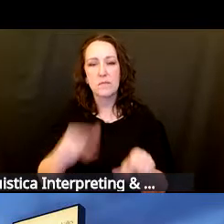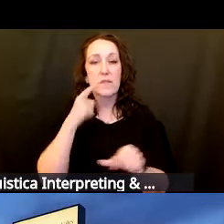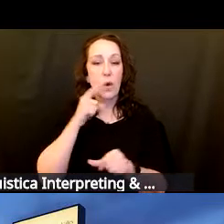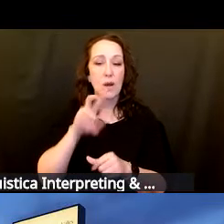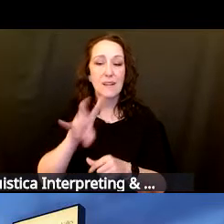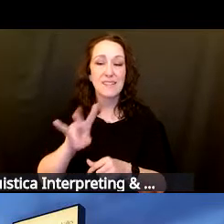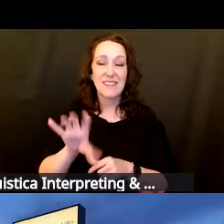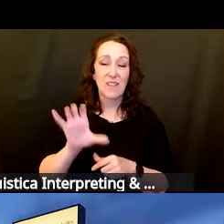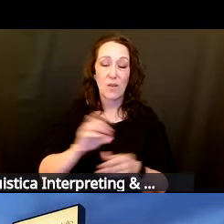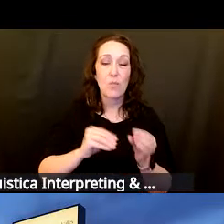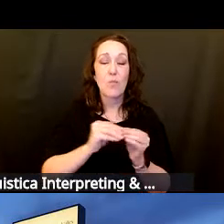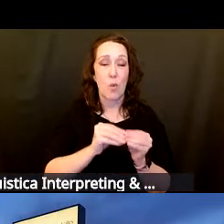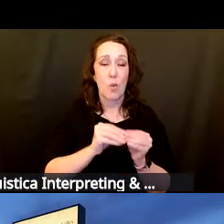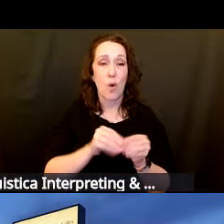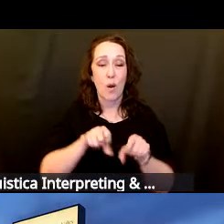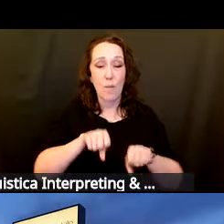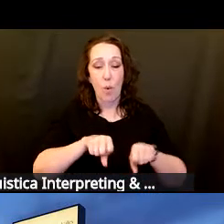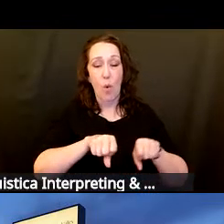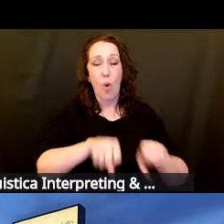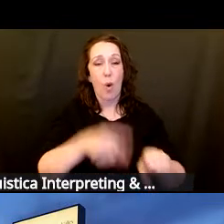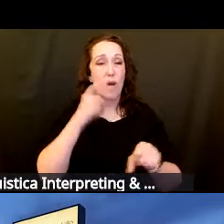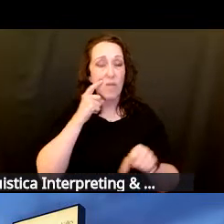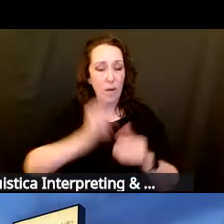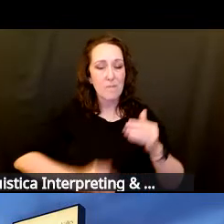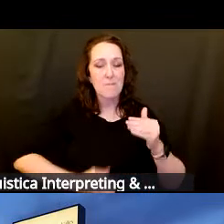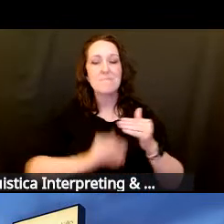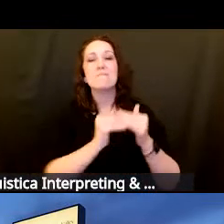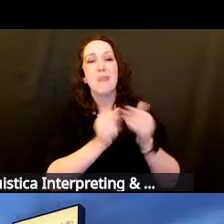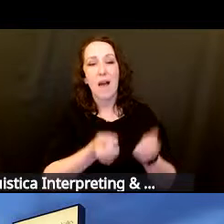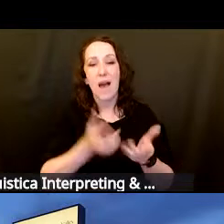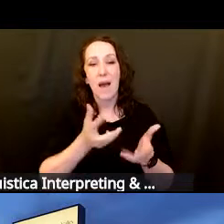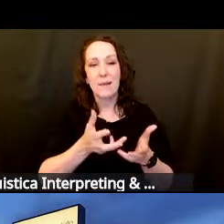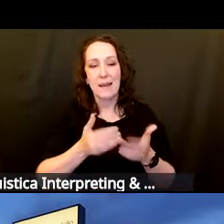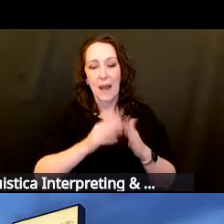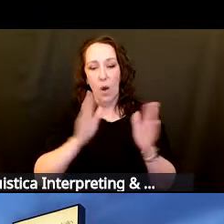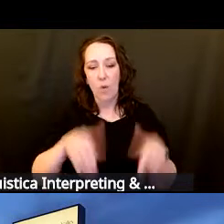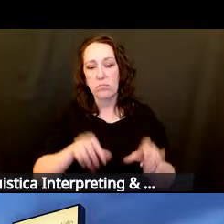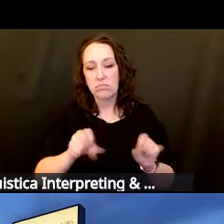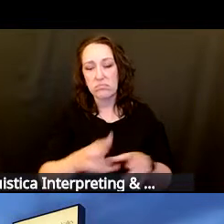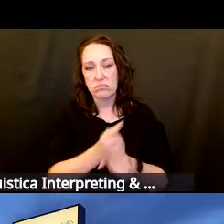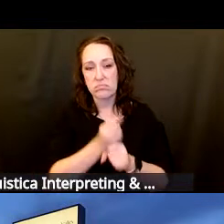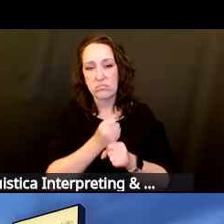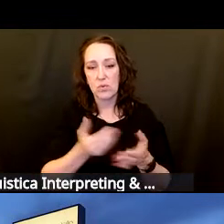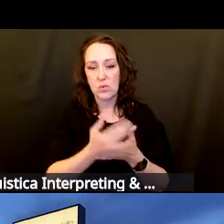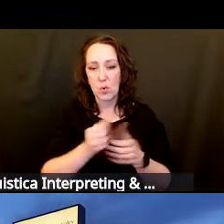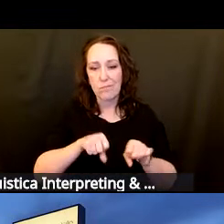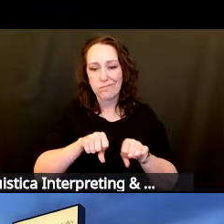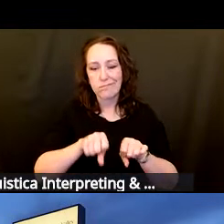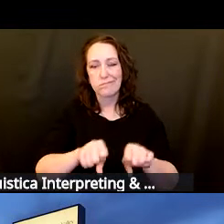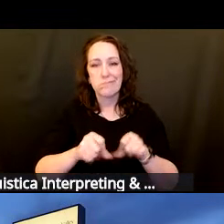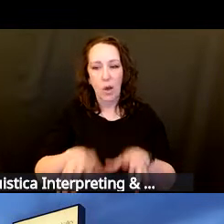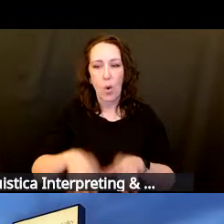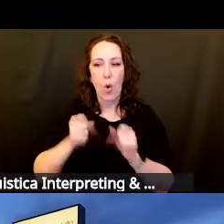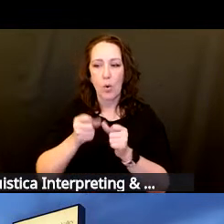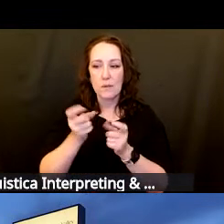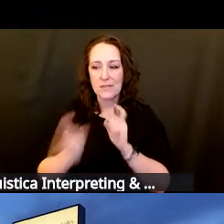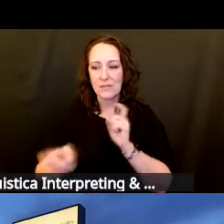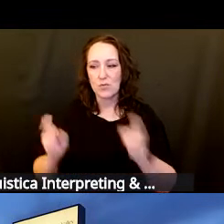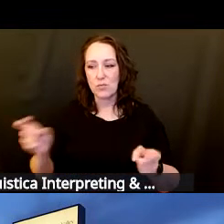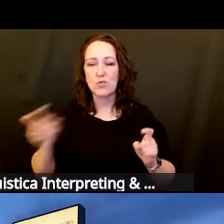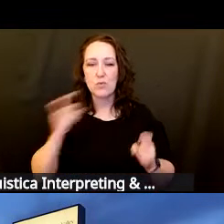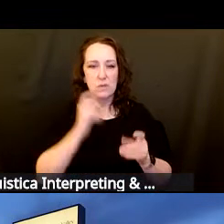continue maximizing the number of households who get a new lawnmower and hosting additional lawnmower distribution events in Stockton.